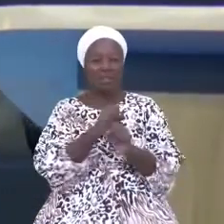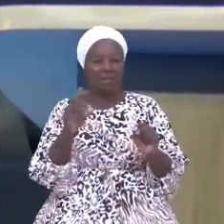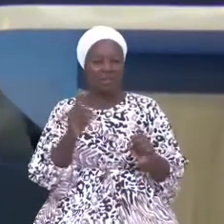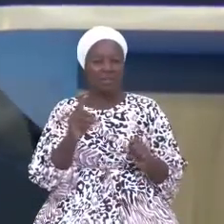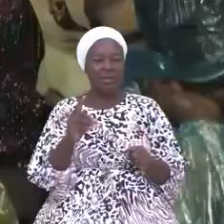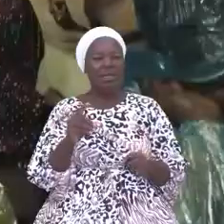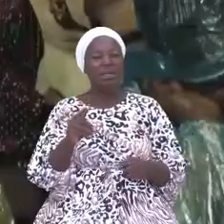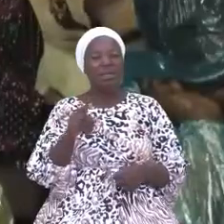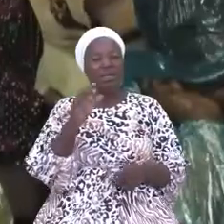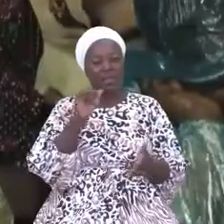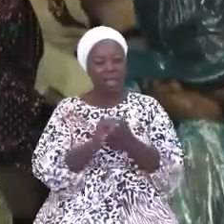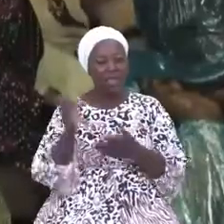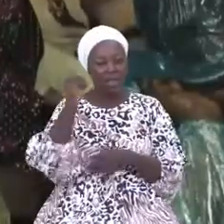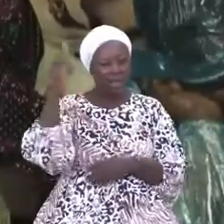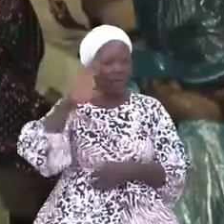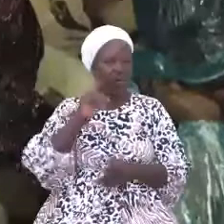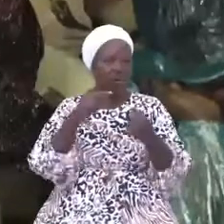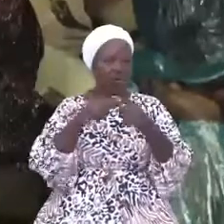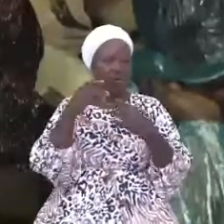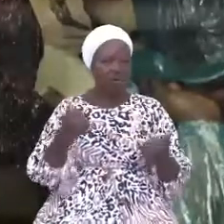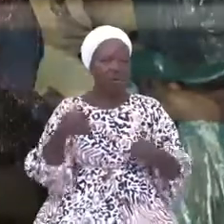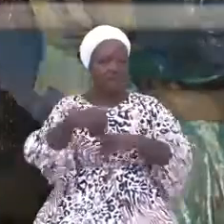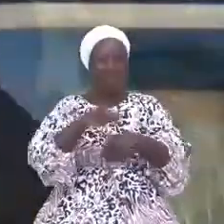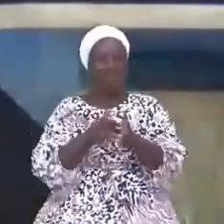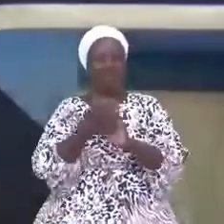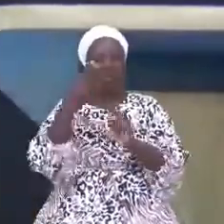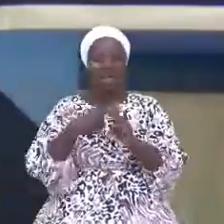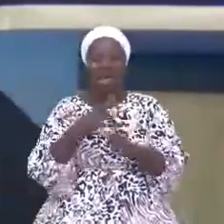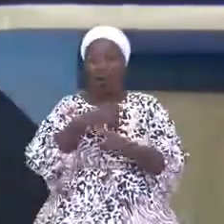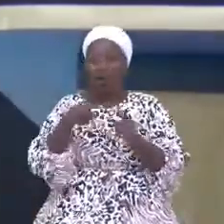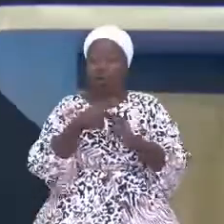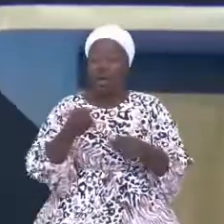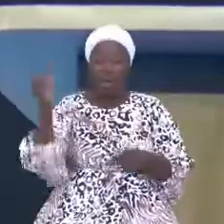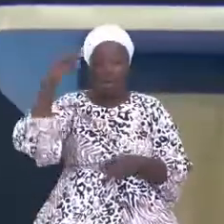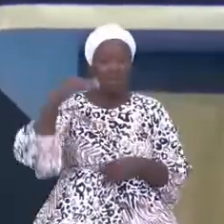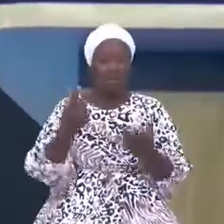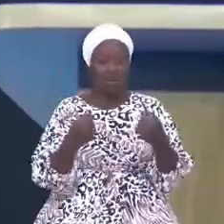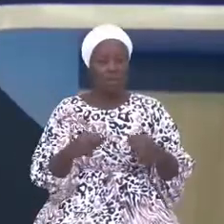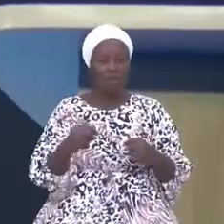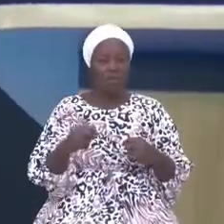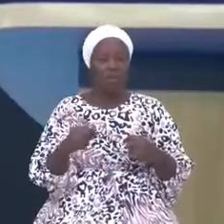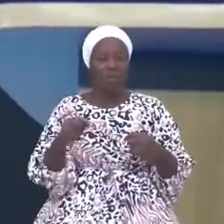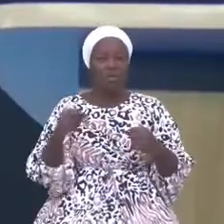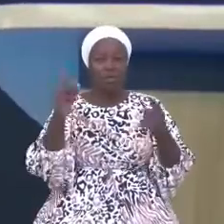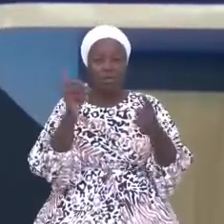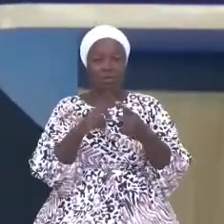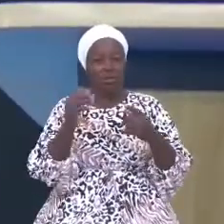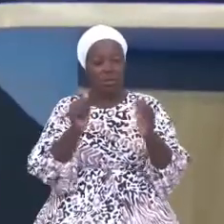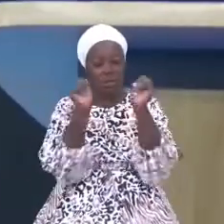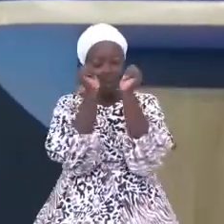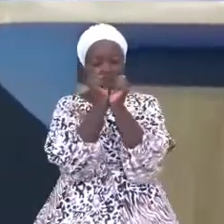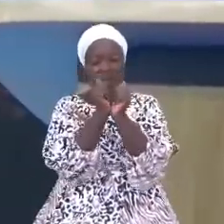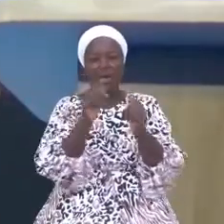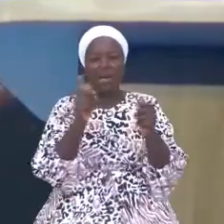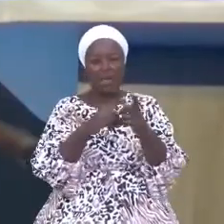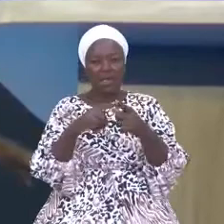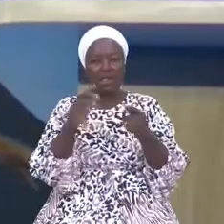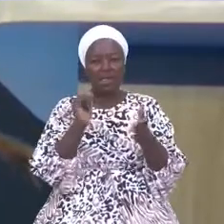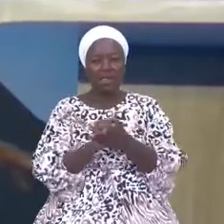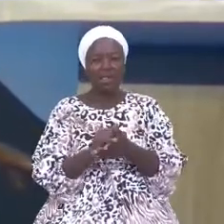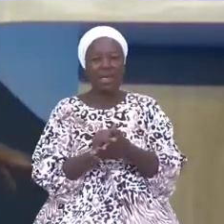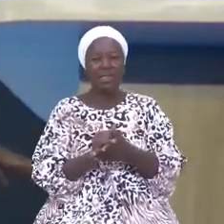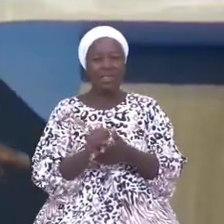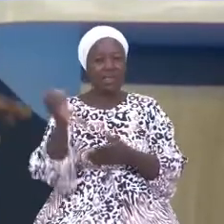you tonight. And when the grace comes to a slave, the grace will not leave